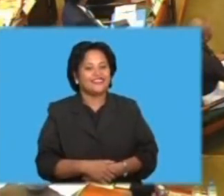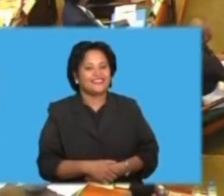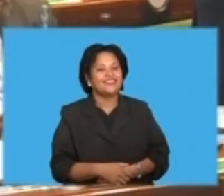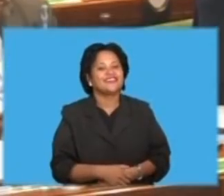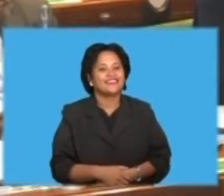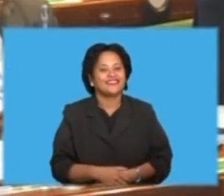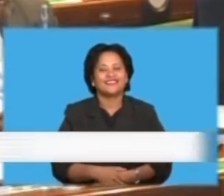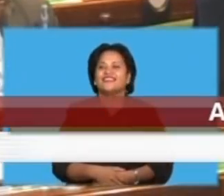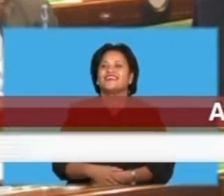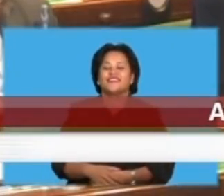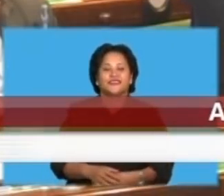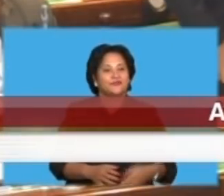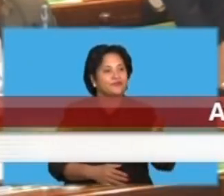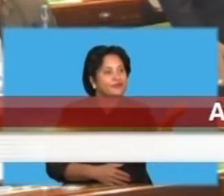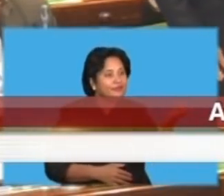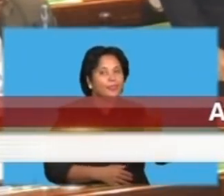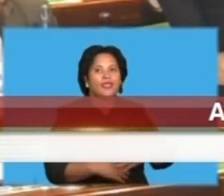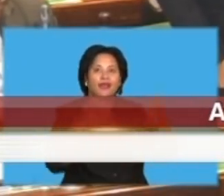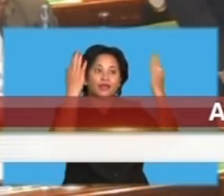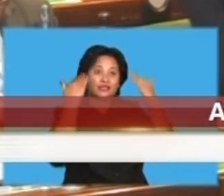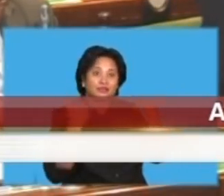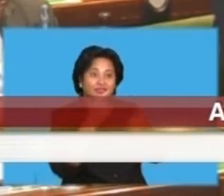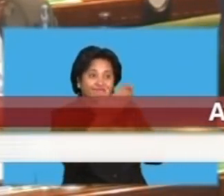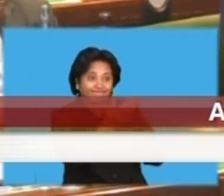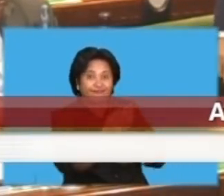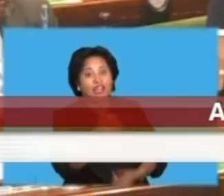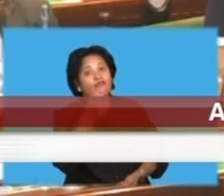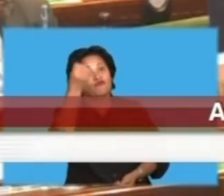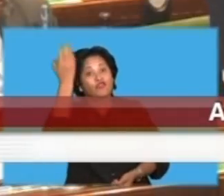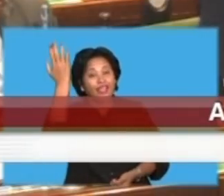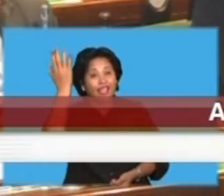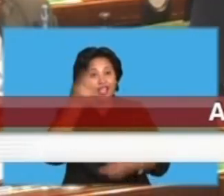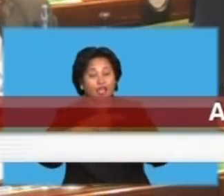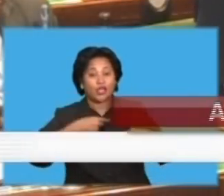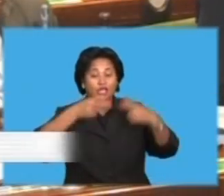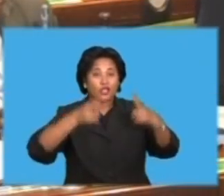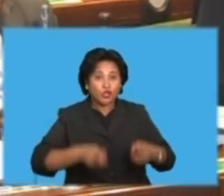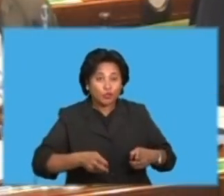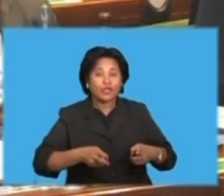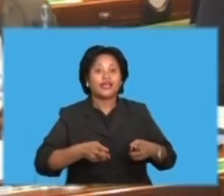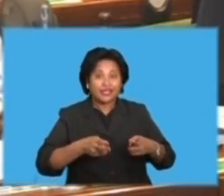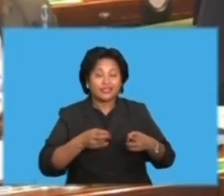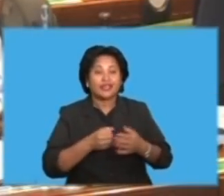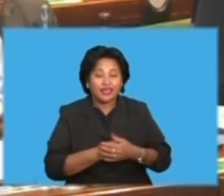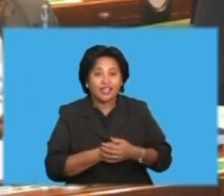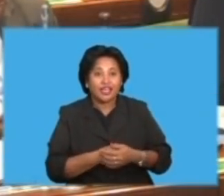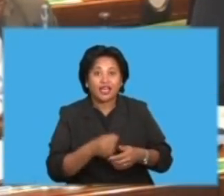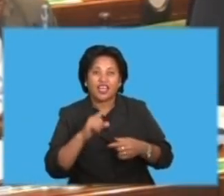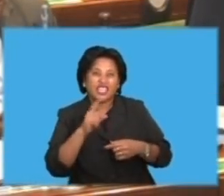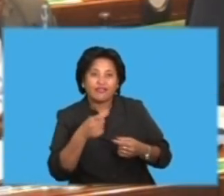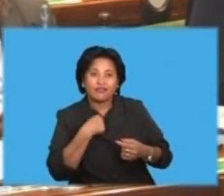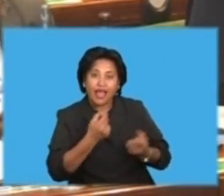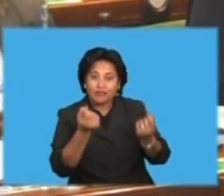Madam Speaker, the Honourable Member forgets that as a human being, we need to be able to have humility, which he lacks. So when I don't